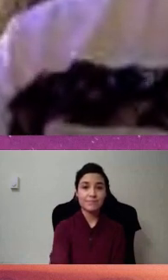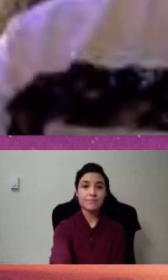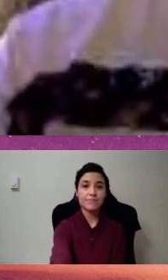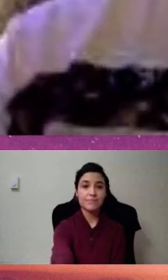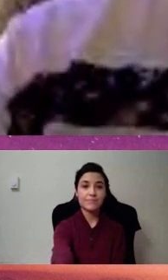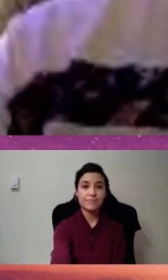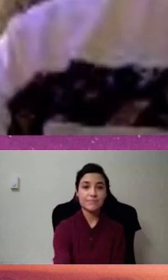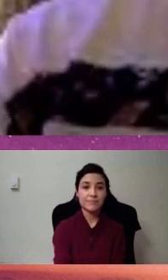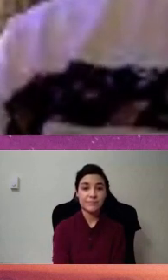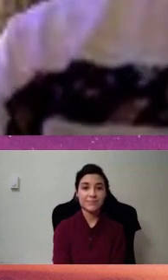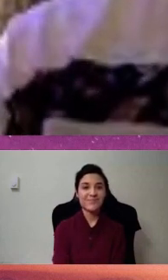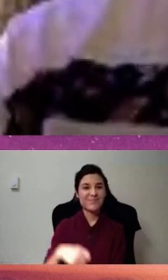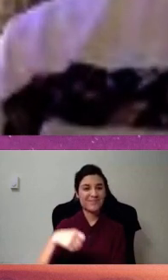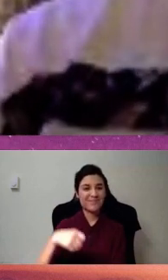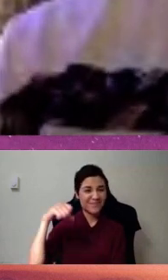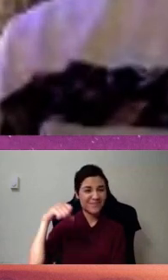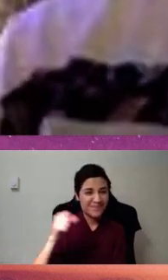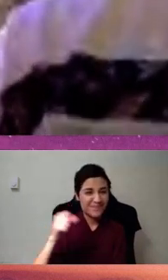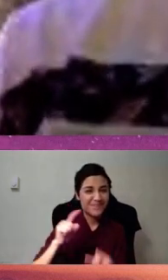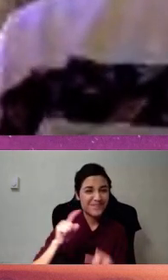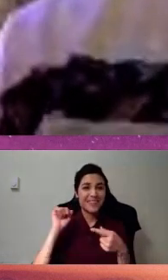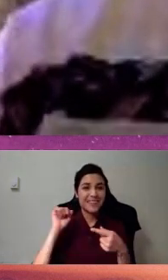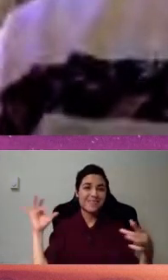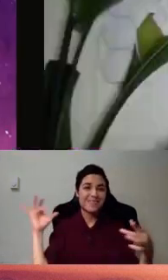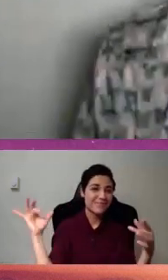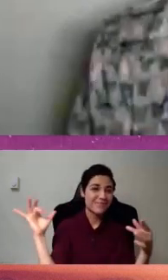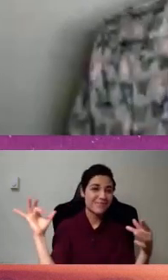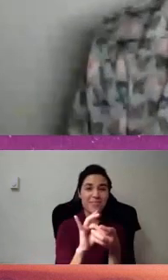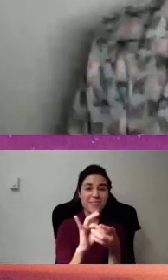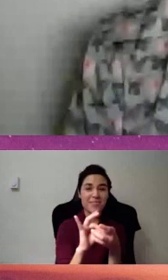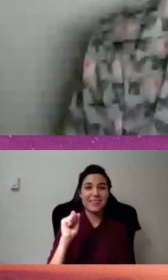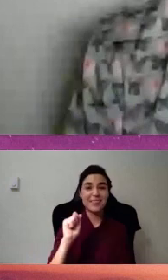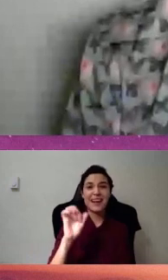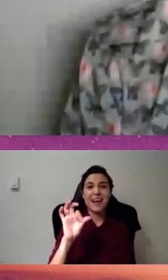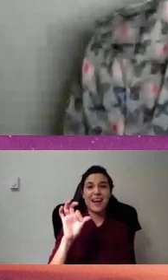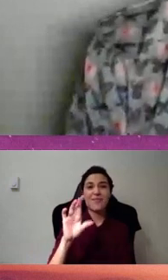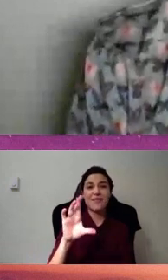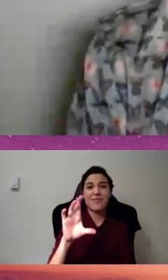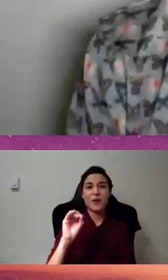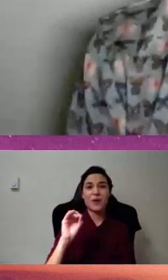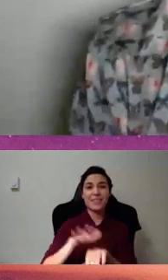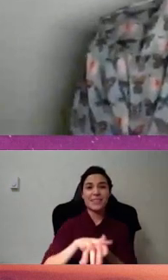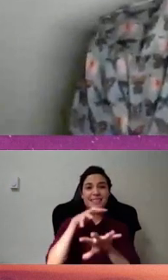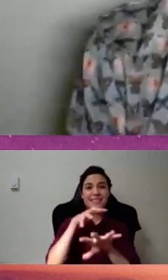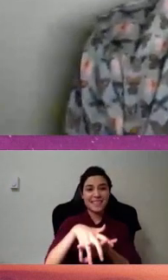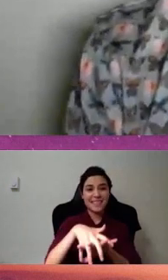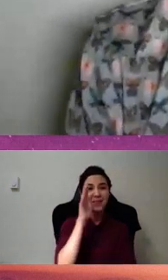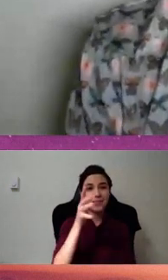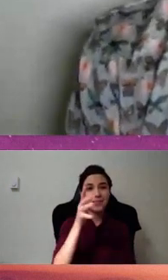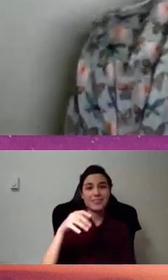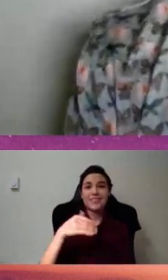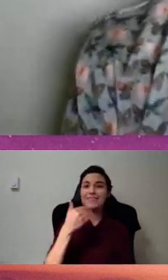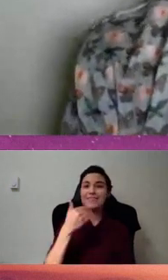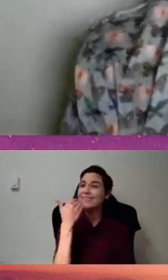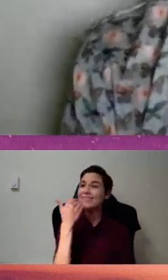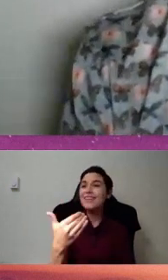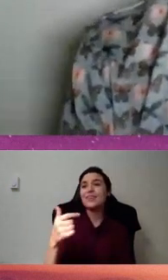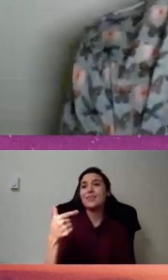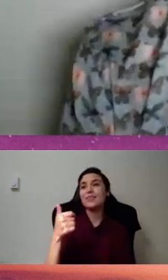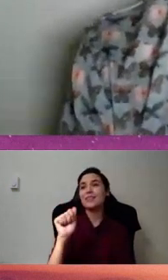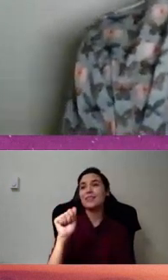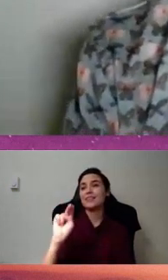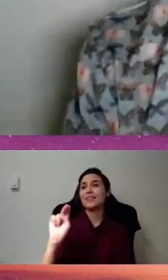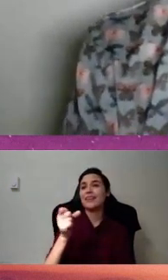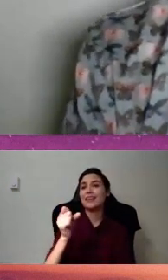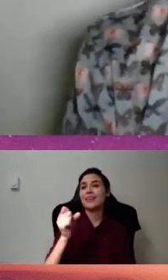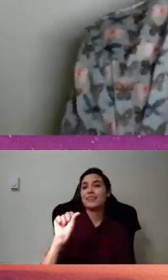Yes, to the unified Afro-Indigenous future. Thank you so much, Ganesha. I so appreciate that. I wish that folks who are tuning